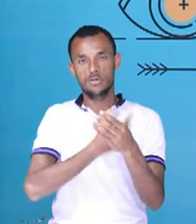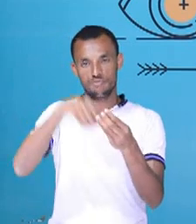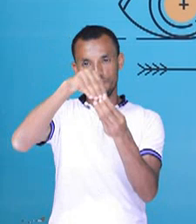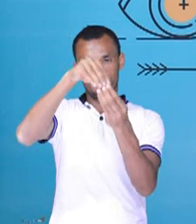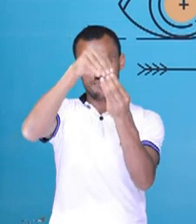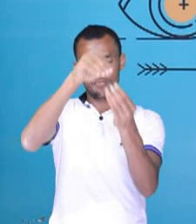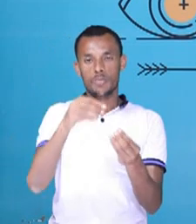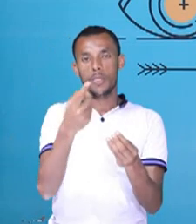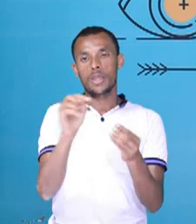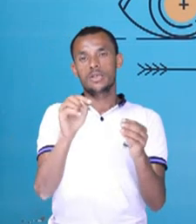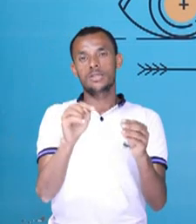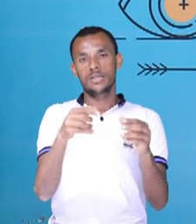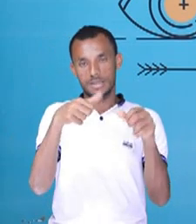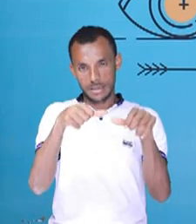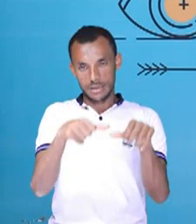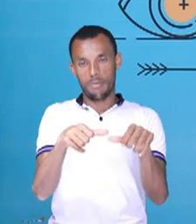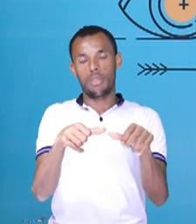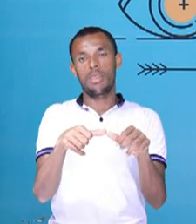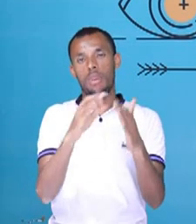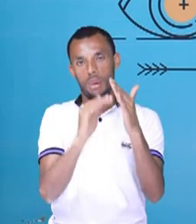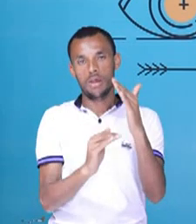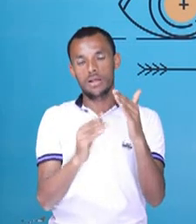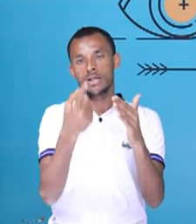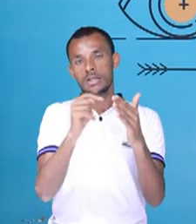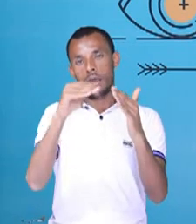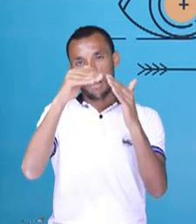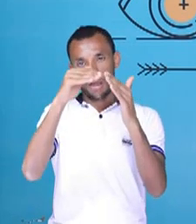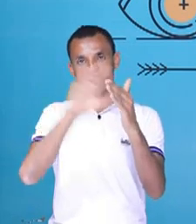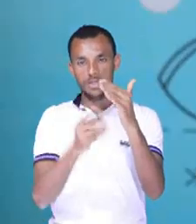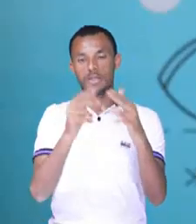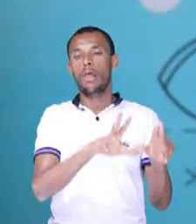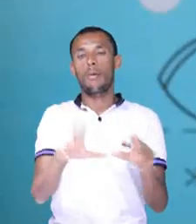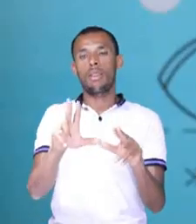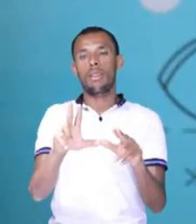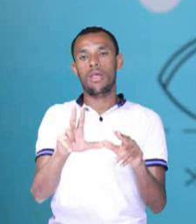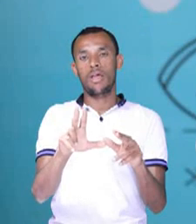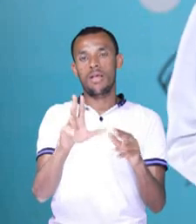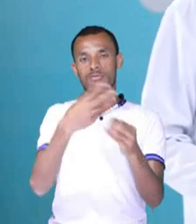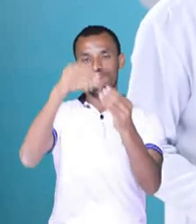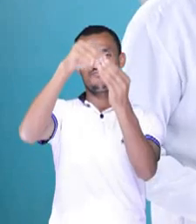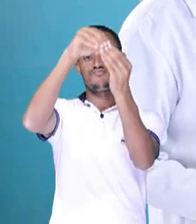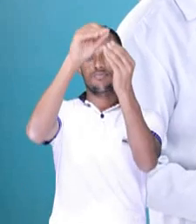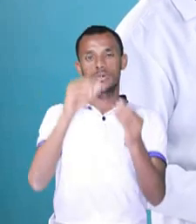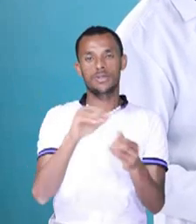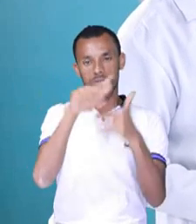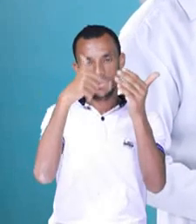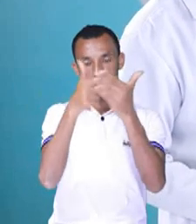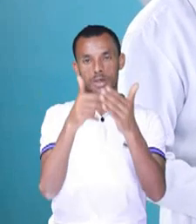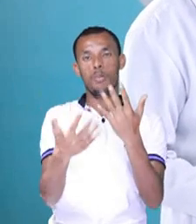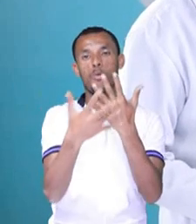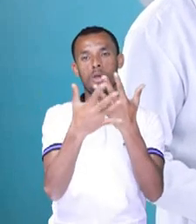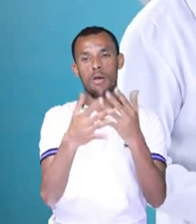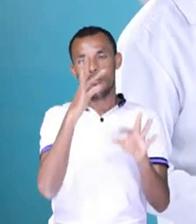increases, the stability will be decreases. The energy decreases, the stability becomes increases. Therefore,